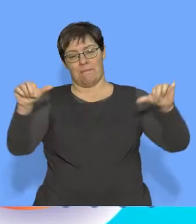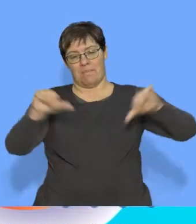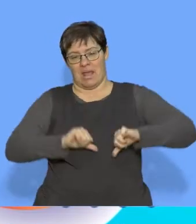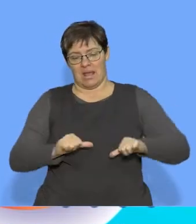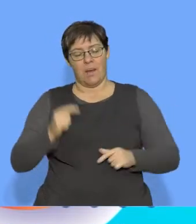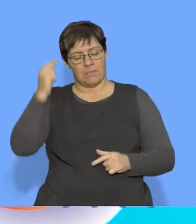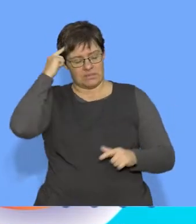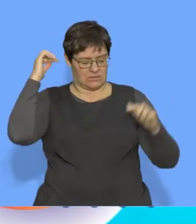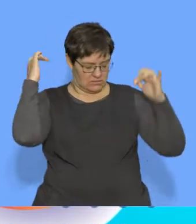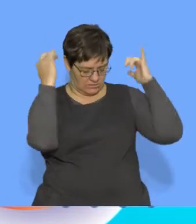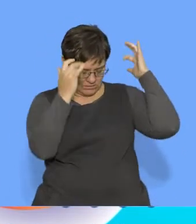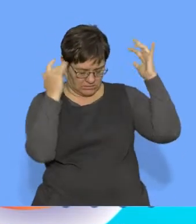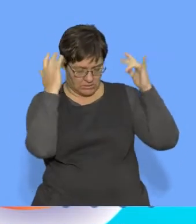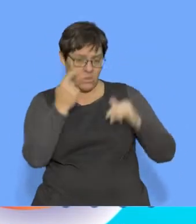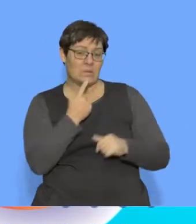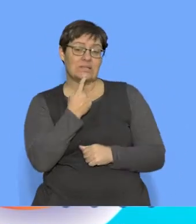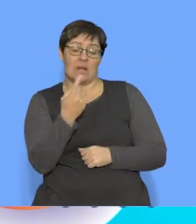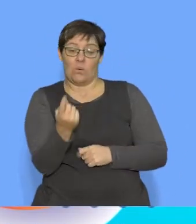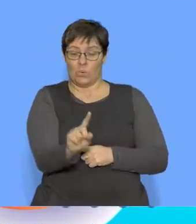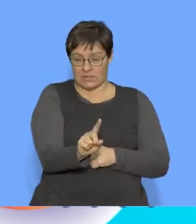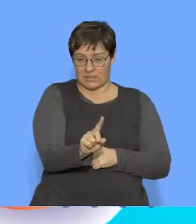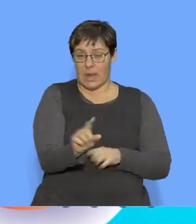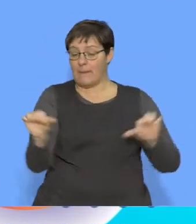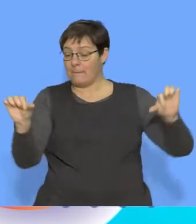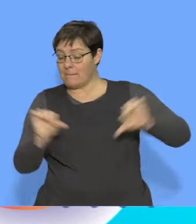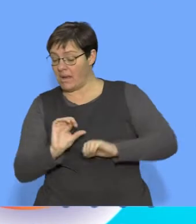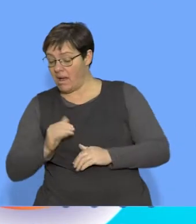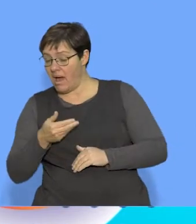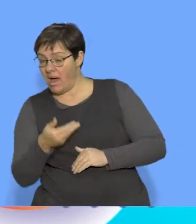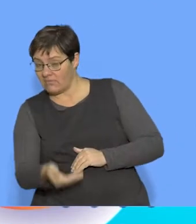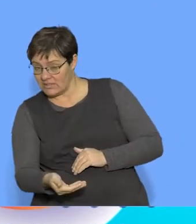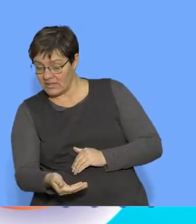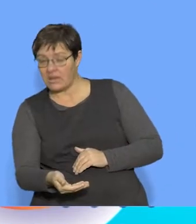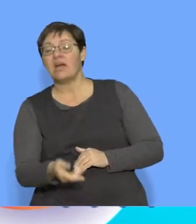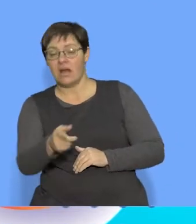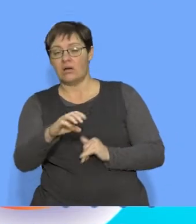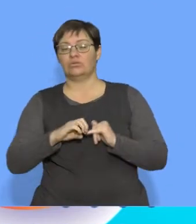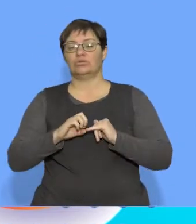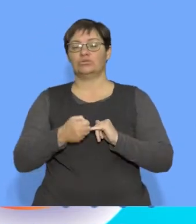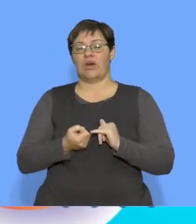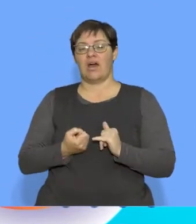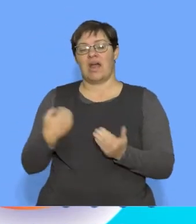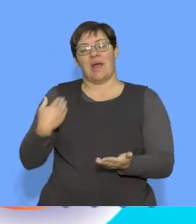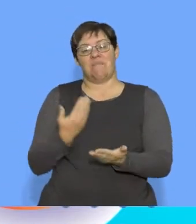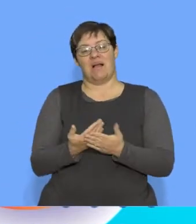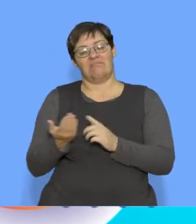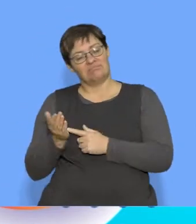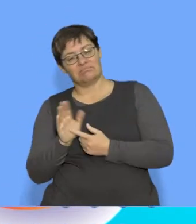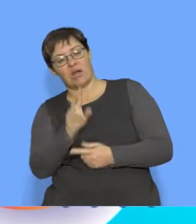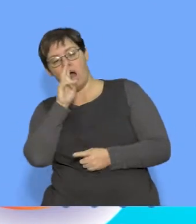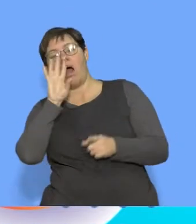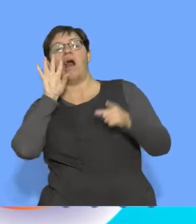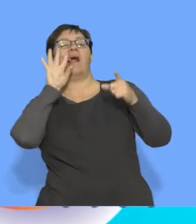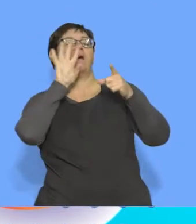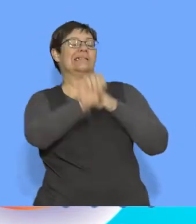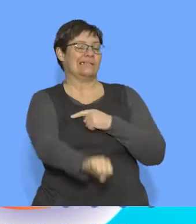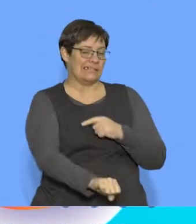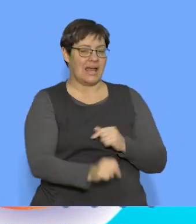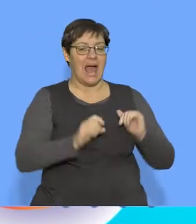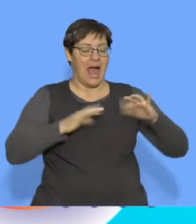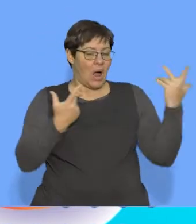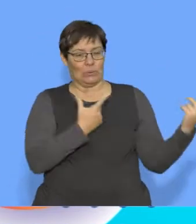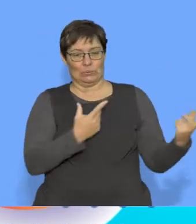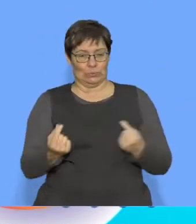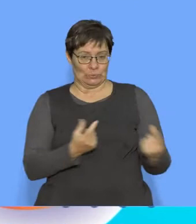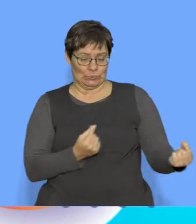just want you to digest everything that we've spoken about, and when I come back, I'll then try and apply this for you so that you can